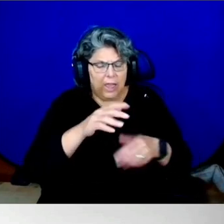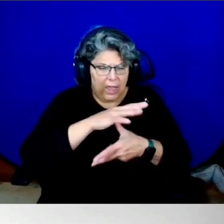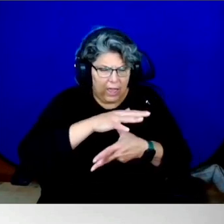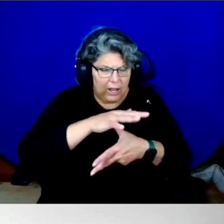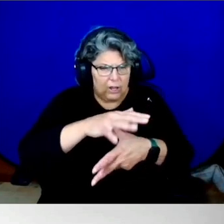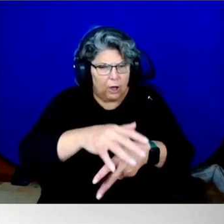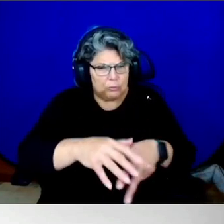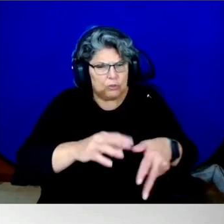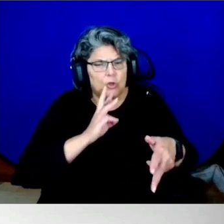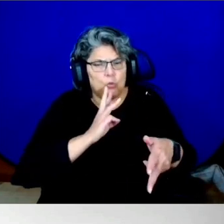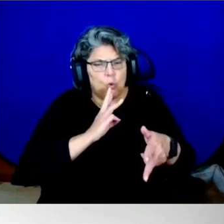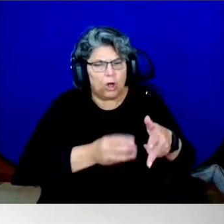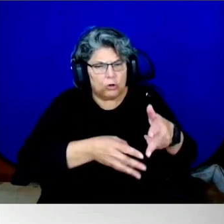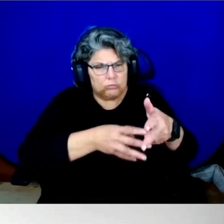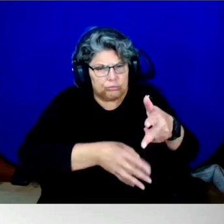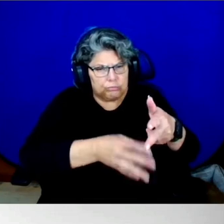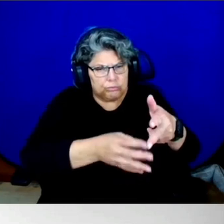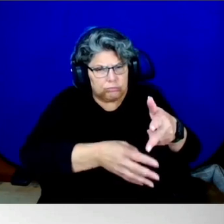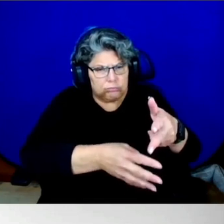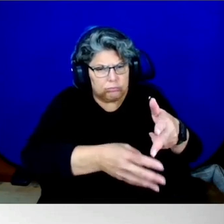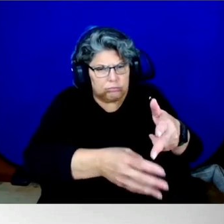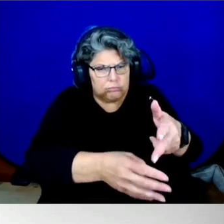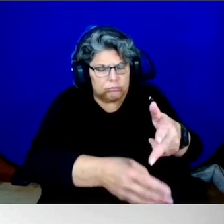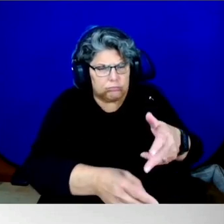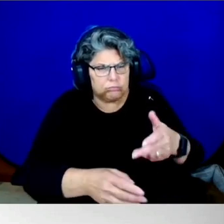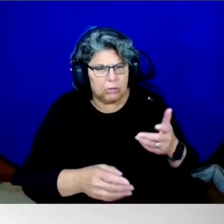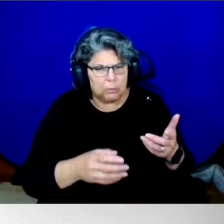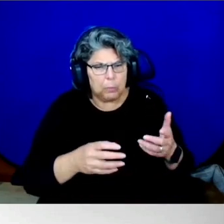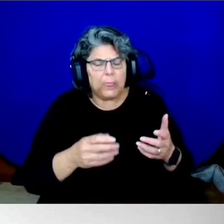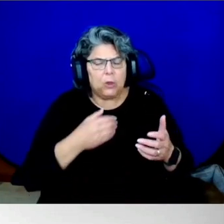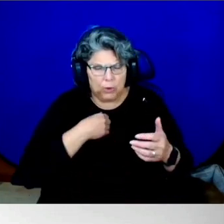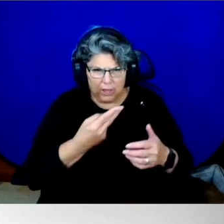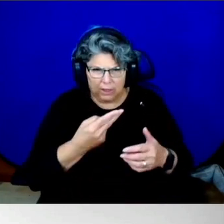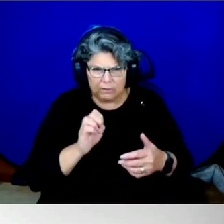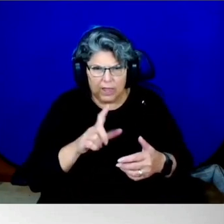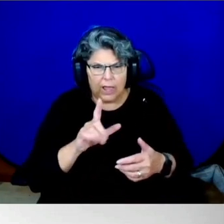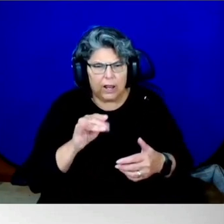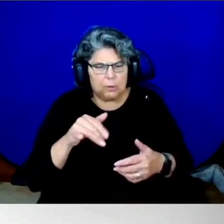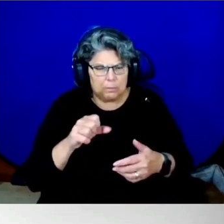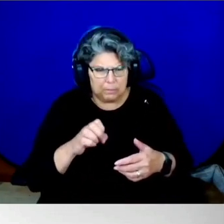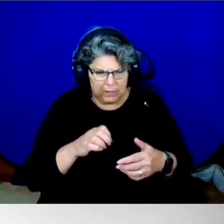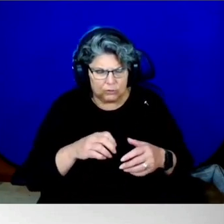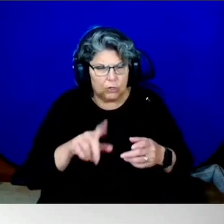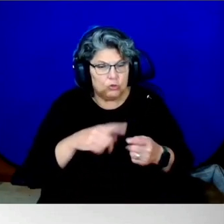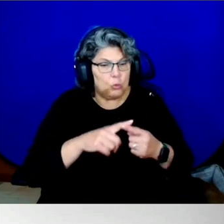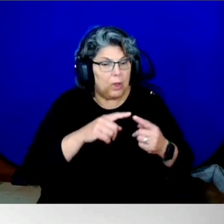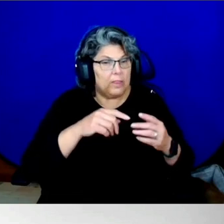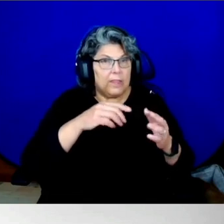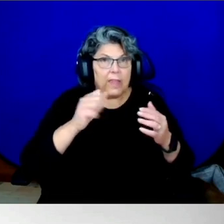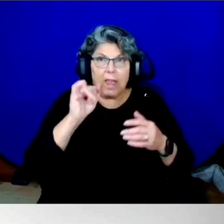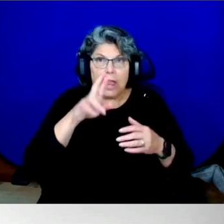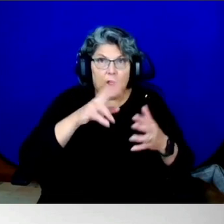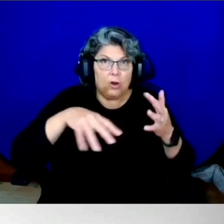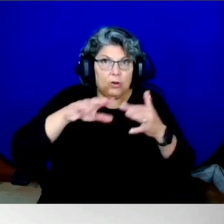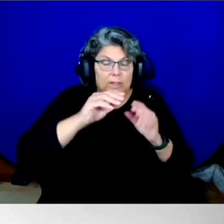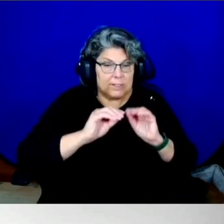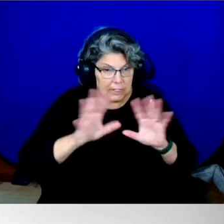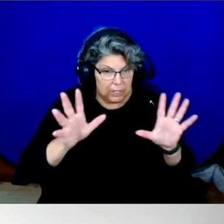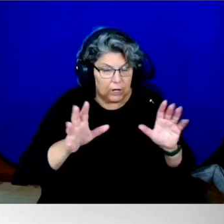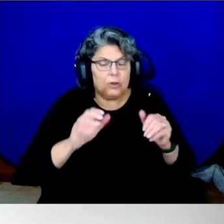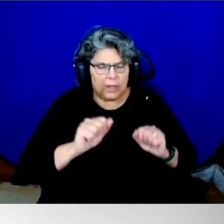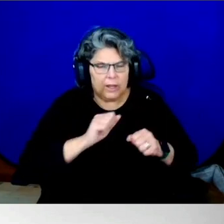3 different helibases to be able to get to the fire at a moment's notice when the air is clear for them to fly. We just